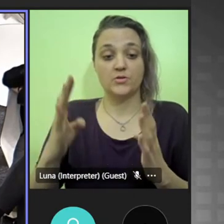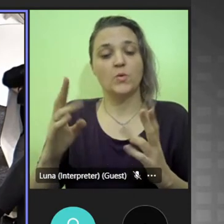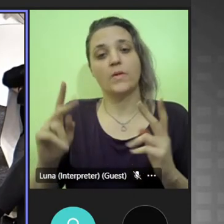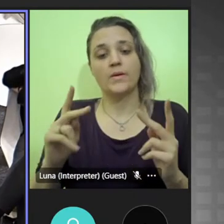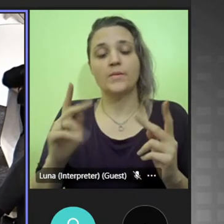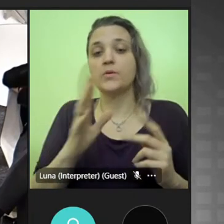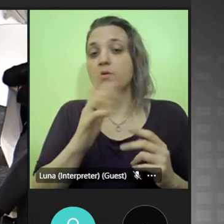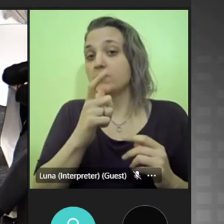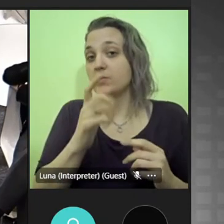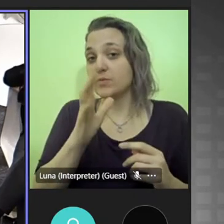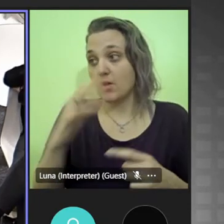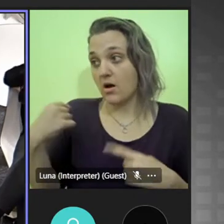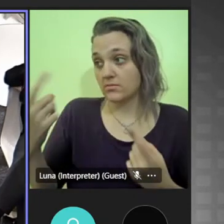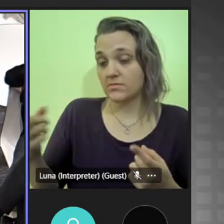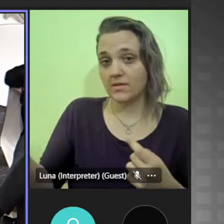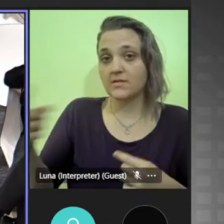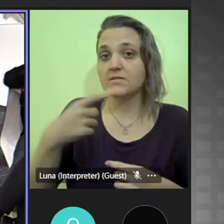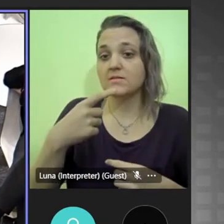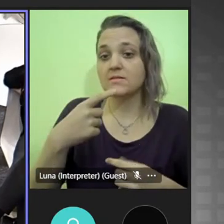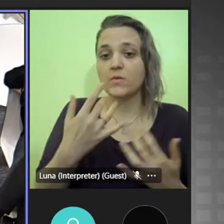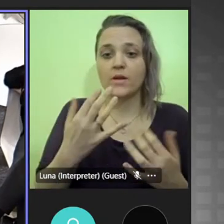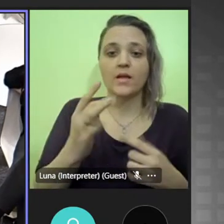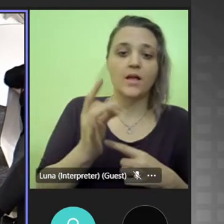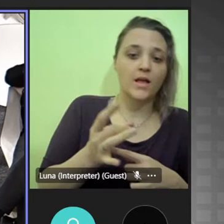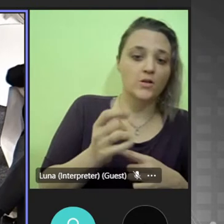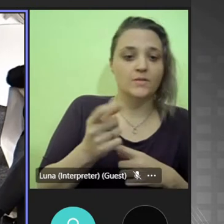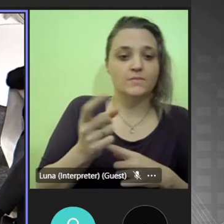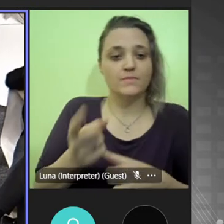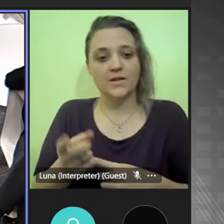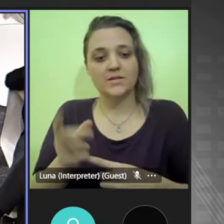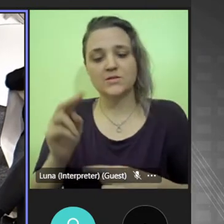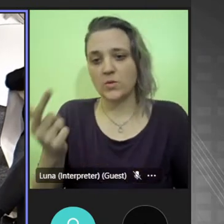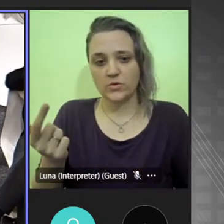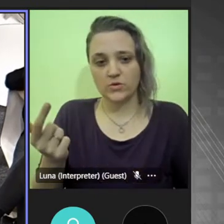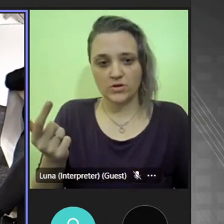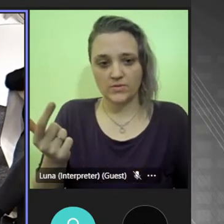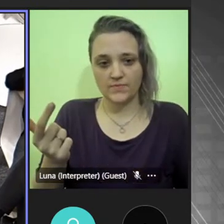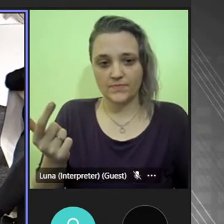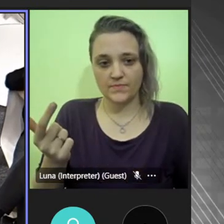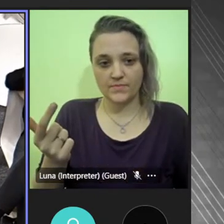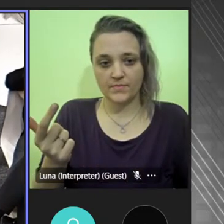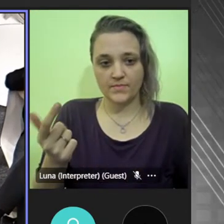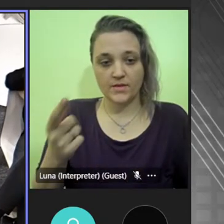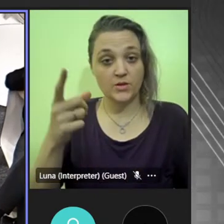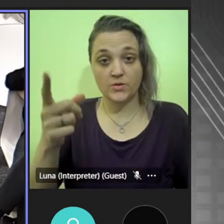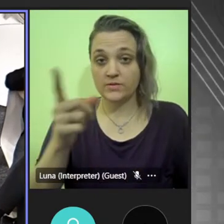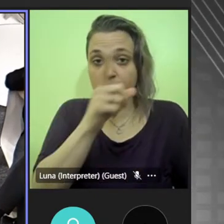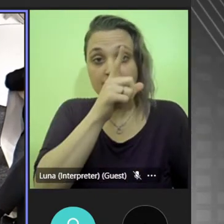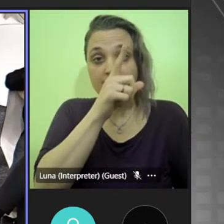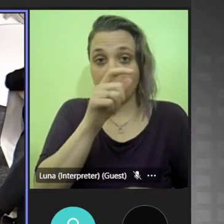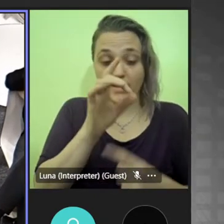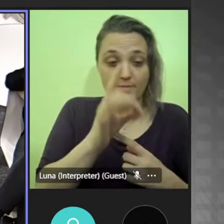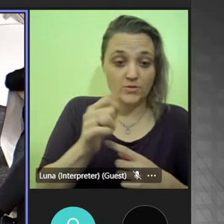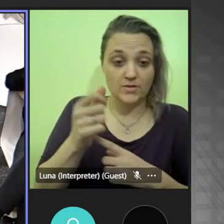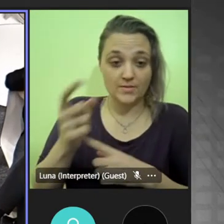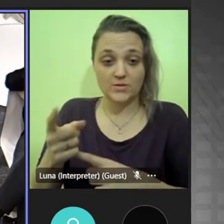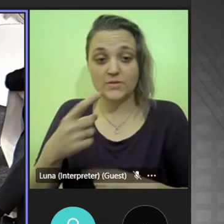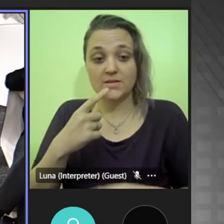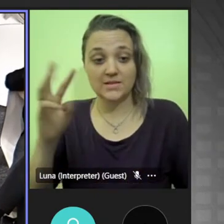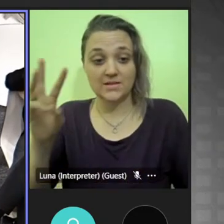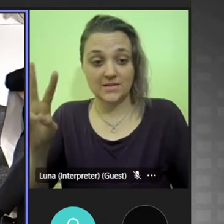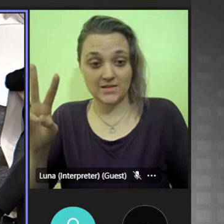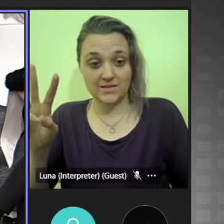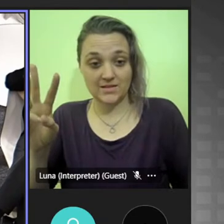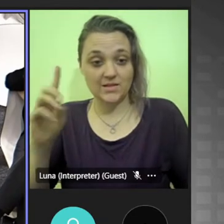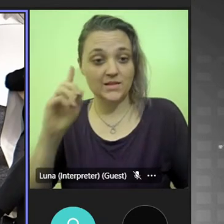and the first person or the people who've talked said waiting eight or ten minutes is no good you didn't say it's waiting